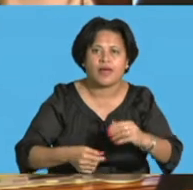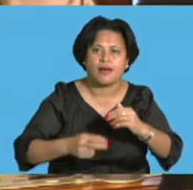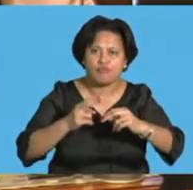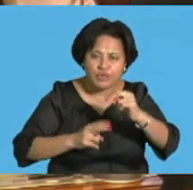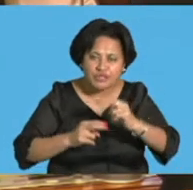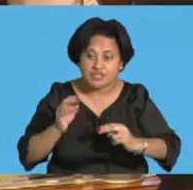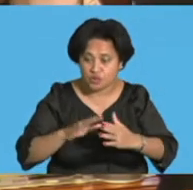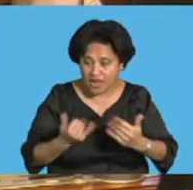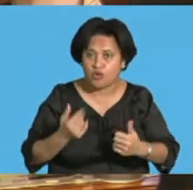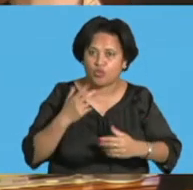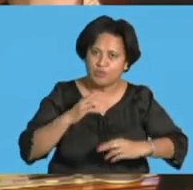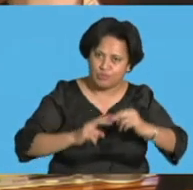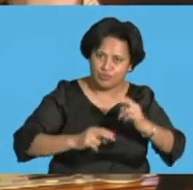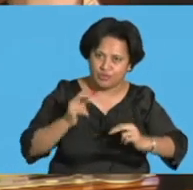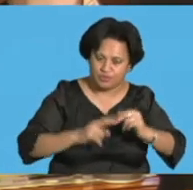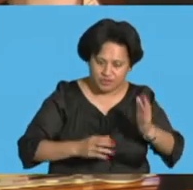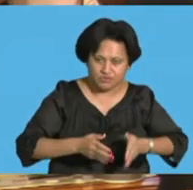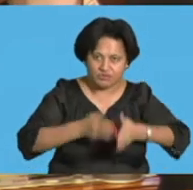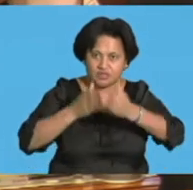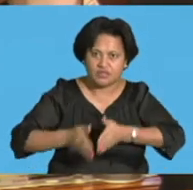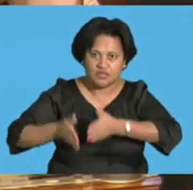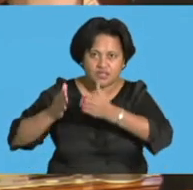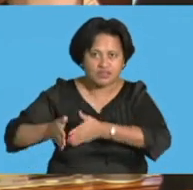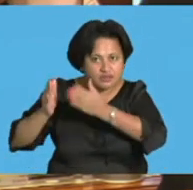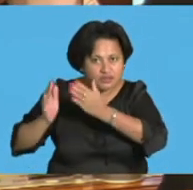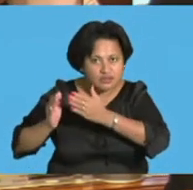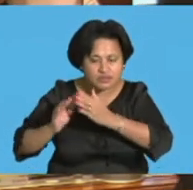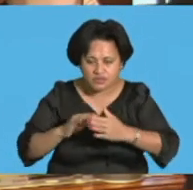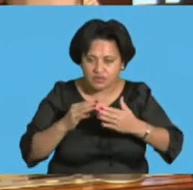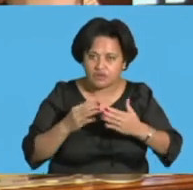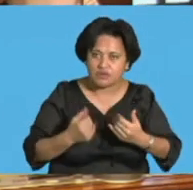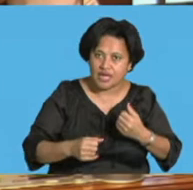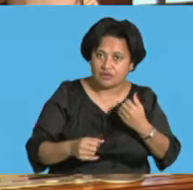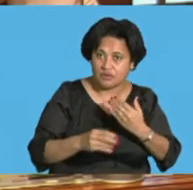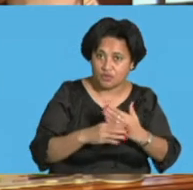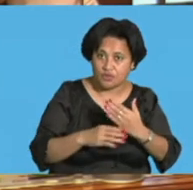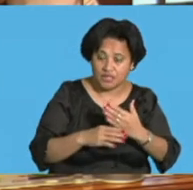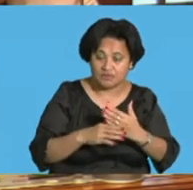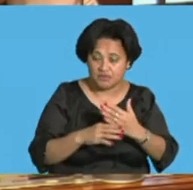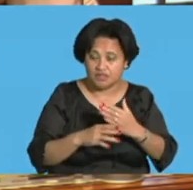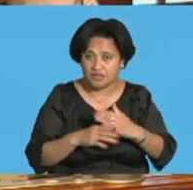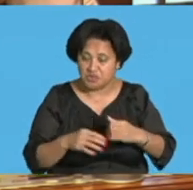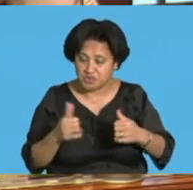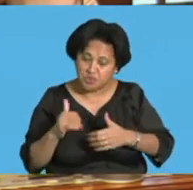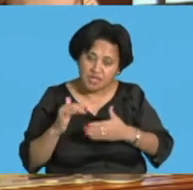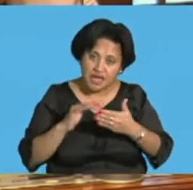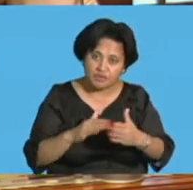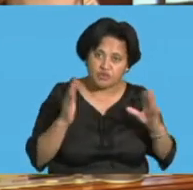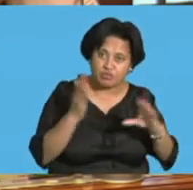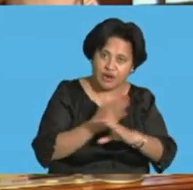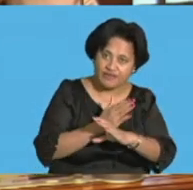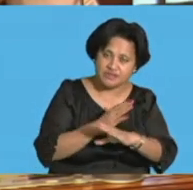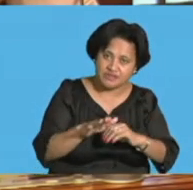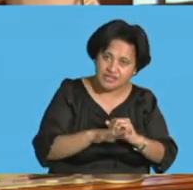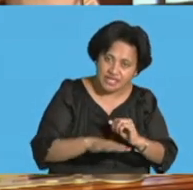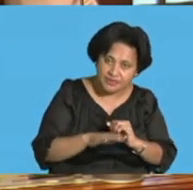than 950 existing buildings being upgraded. This construction work has added value to the private sector and to the economy,